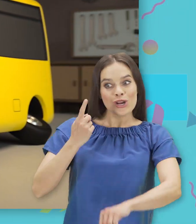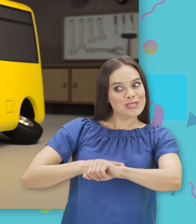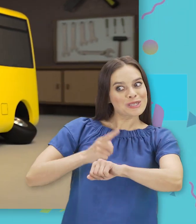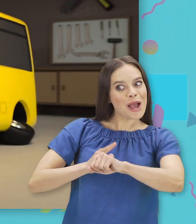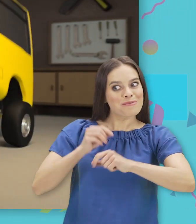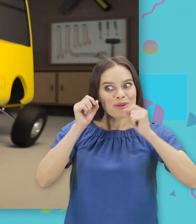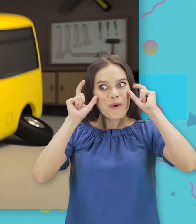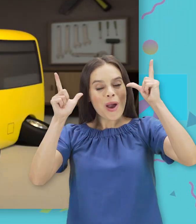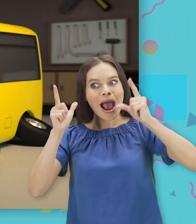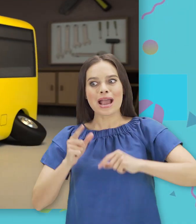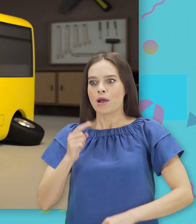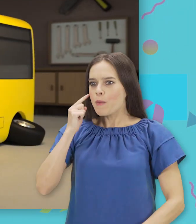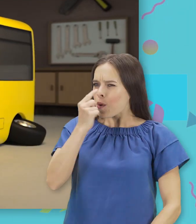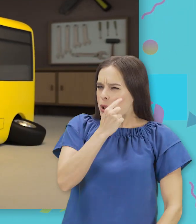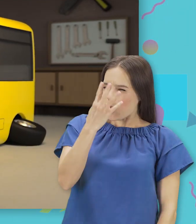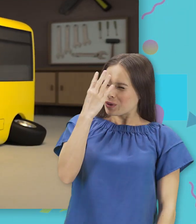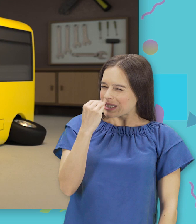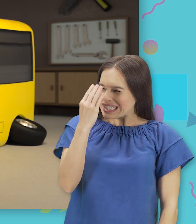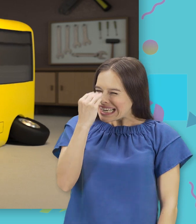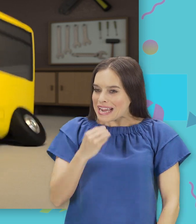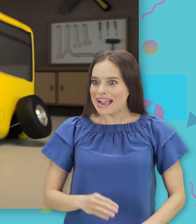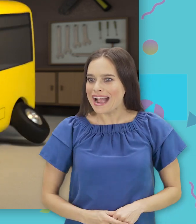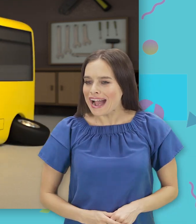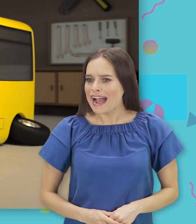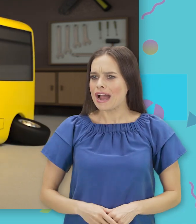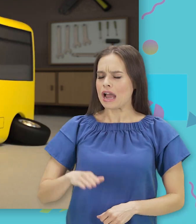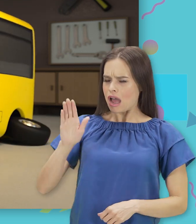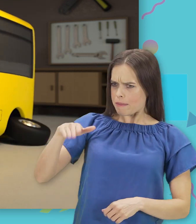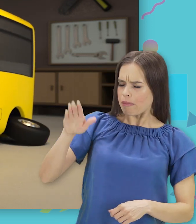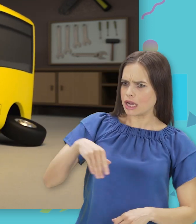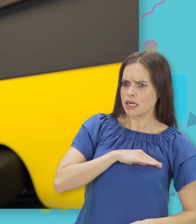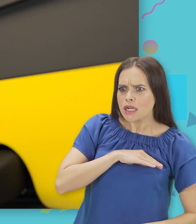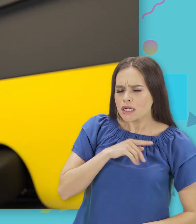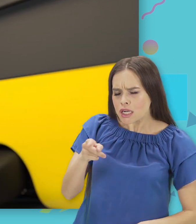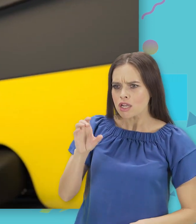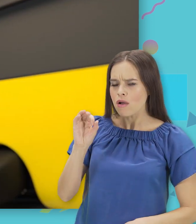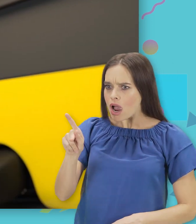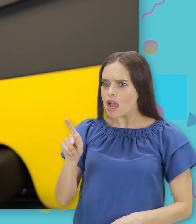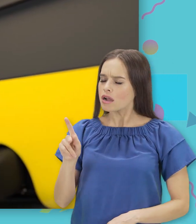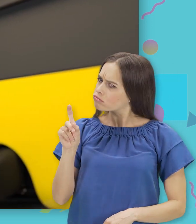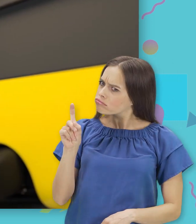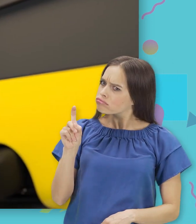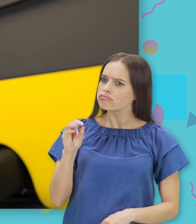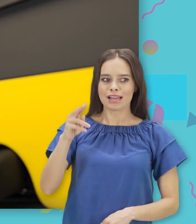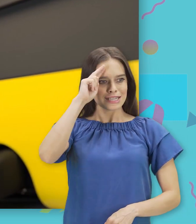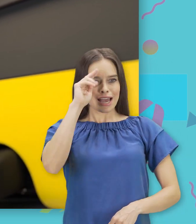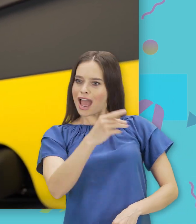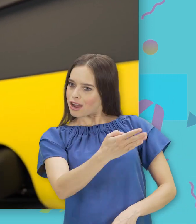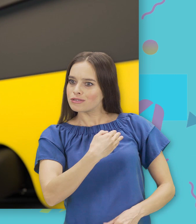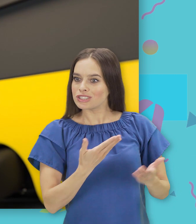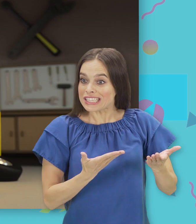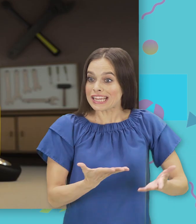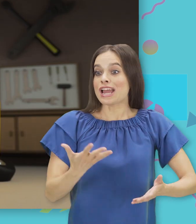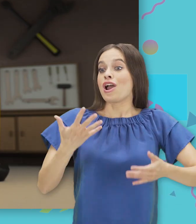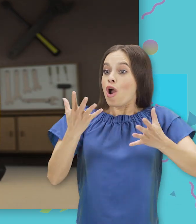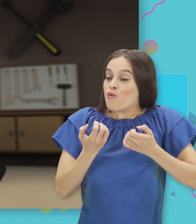Buster, wake up, time to rise. Open up those sleepy eyes. Buster, hey, are you okay? Scout is here,